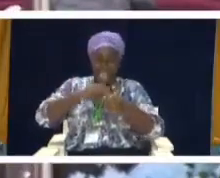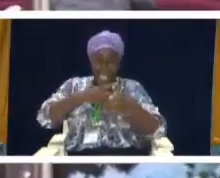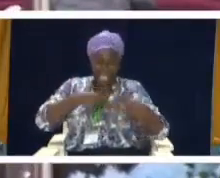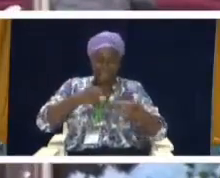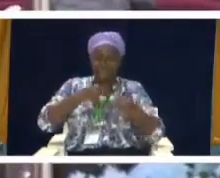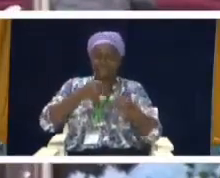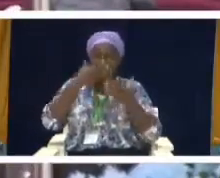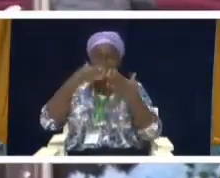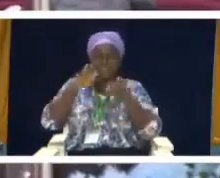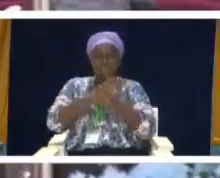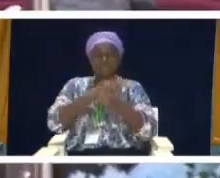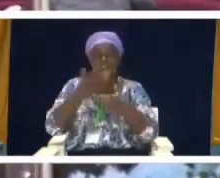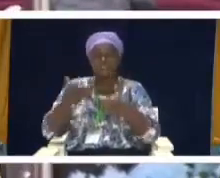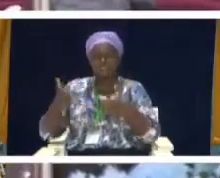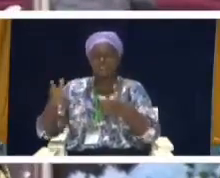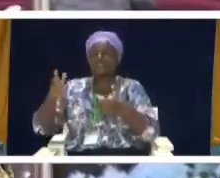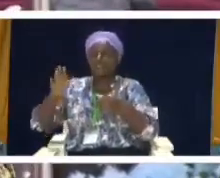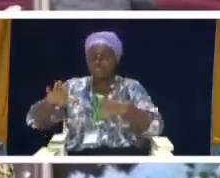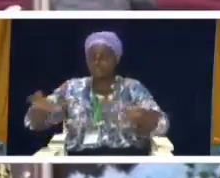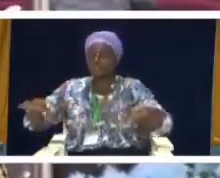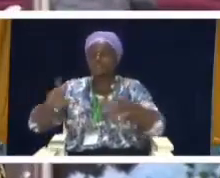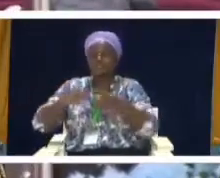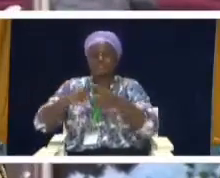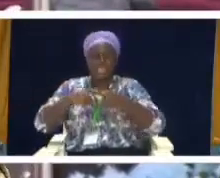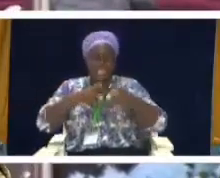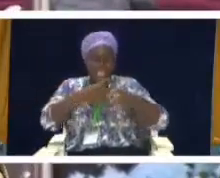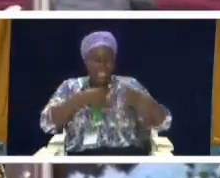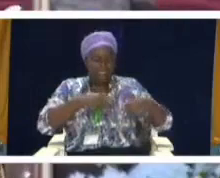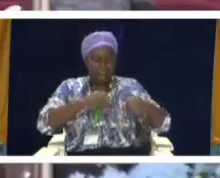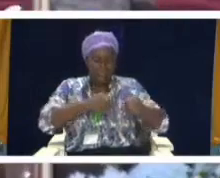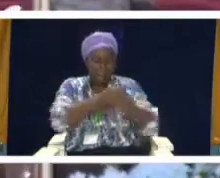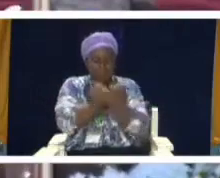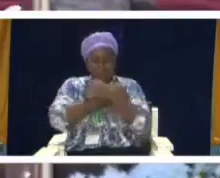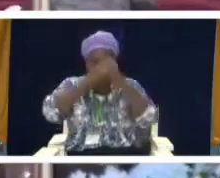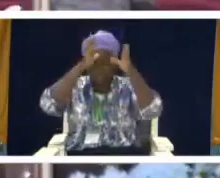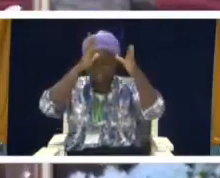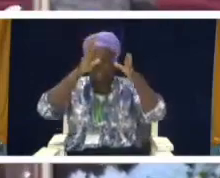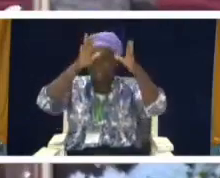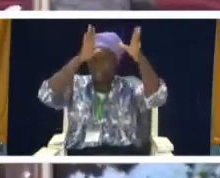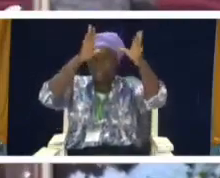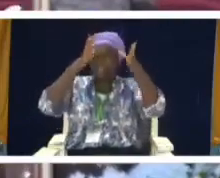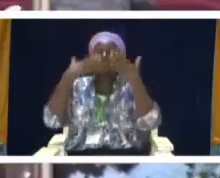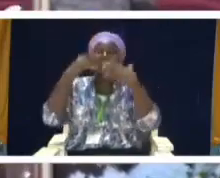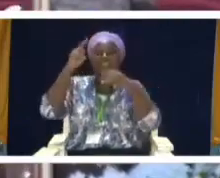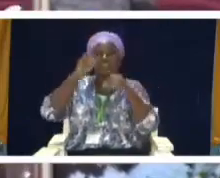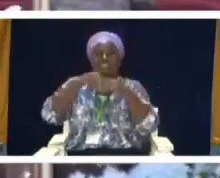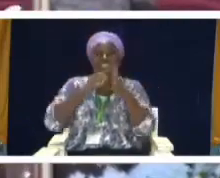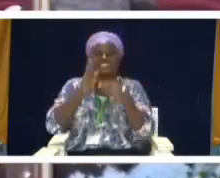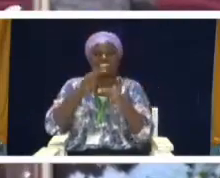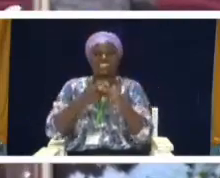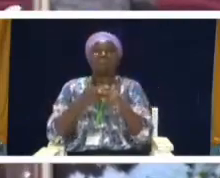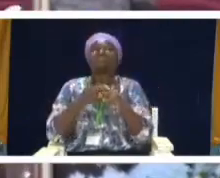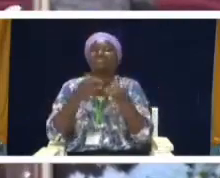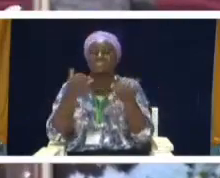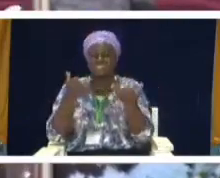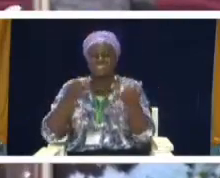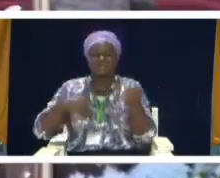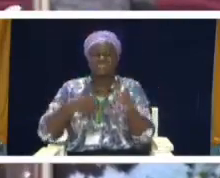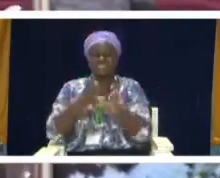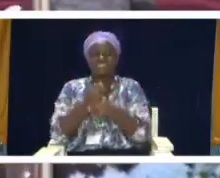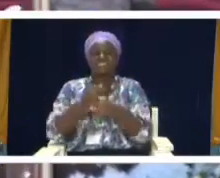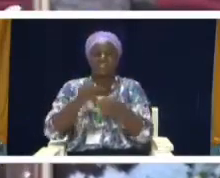children to the heart of a loving father, Papa, thank you in Jesus' name. Now we'll take the